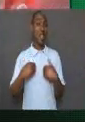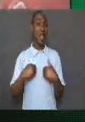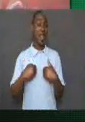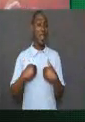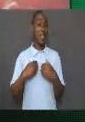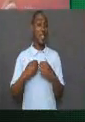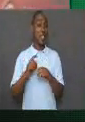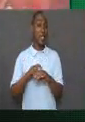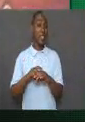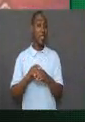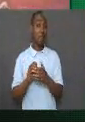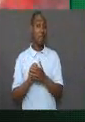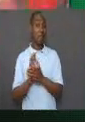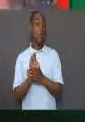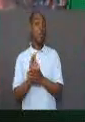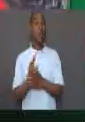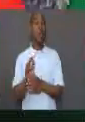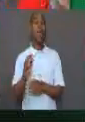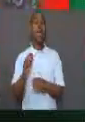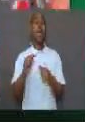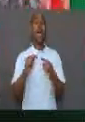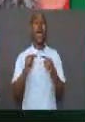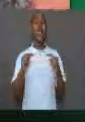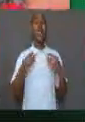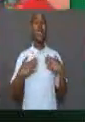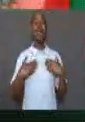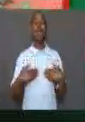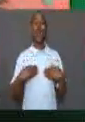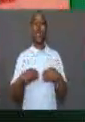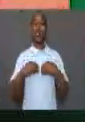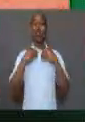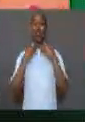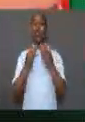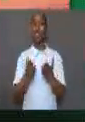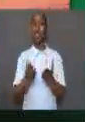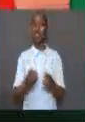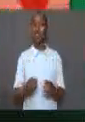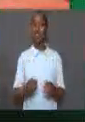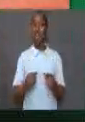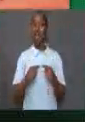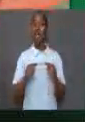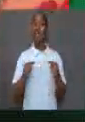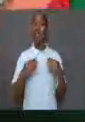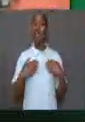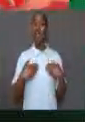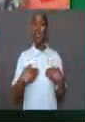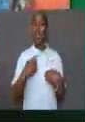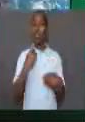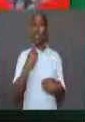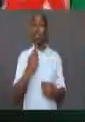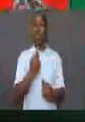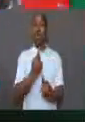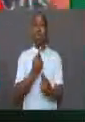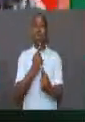antibodies. Antibodies are proteins that are made by white